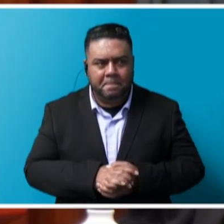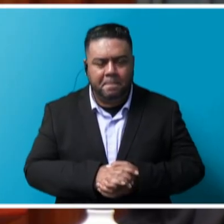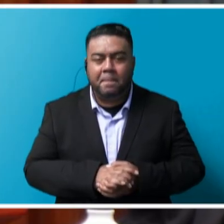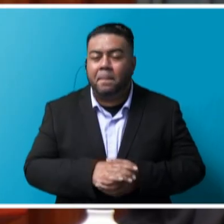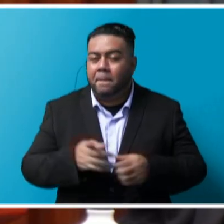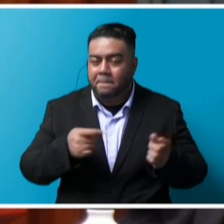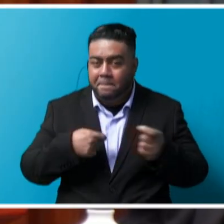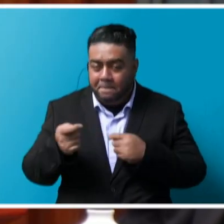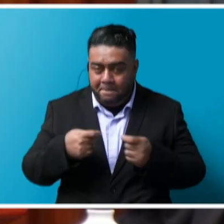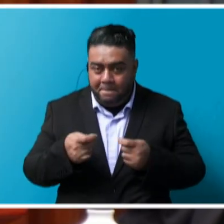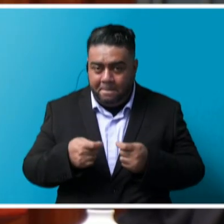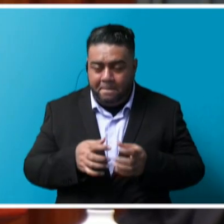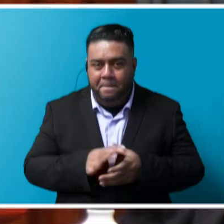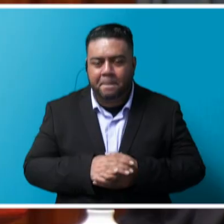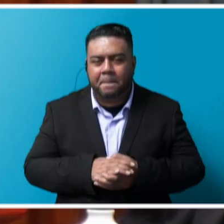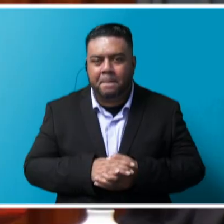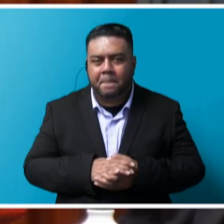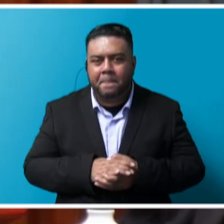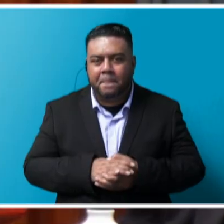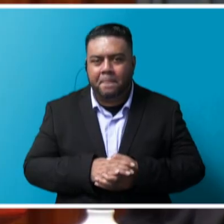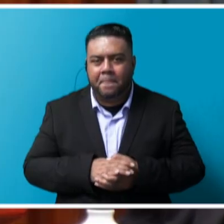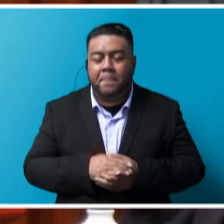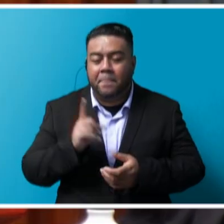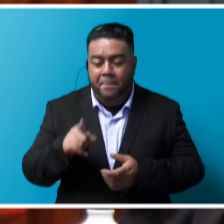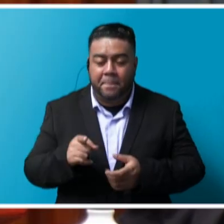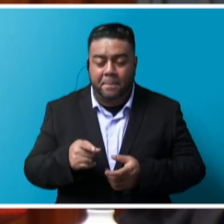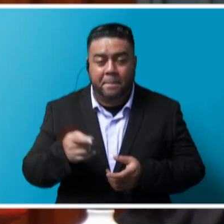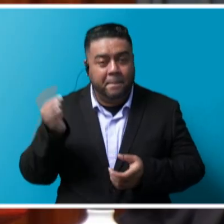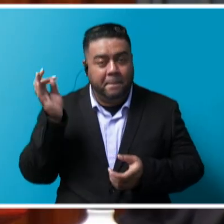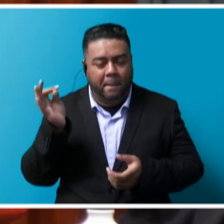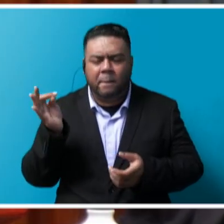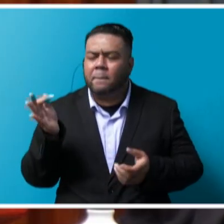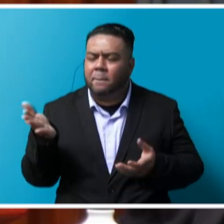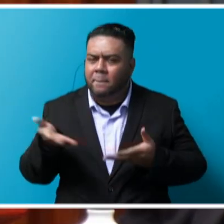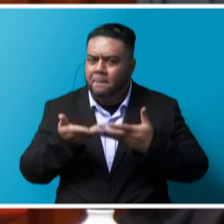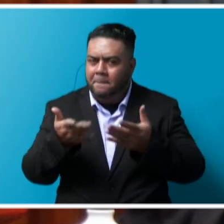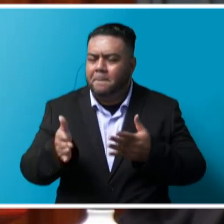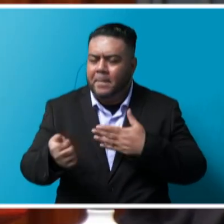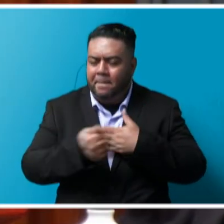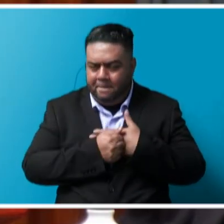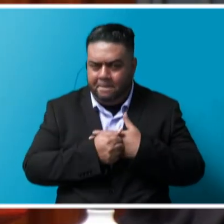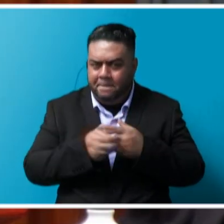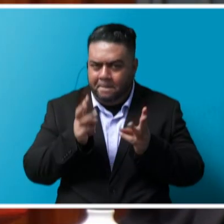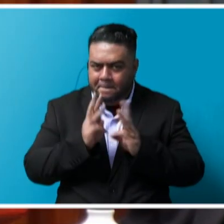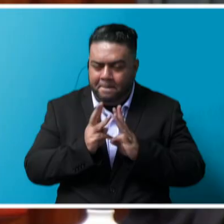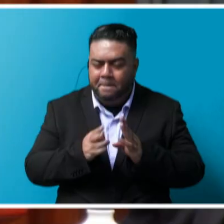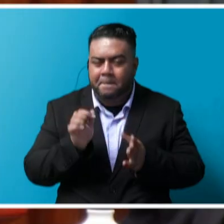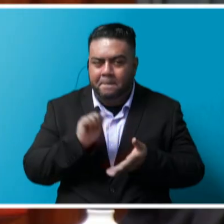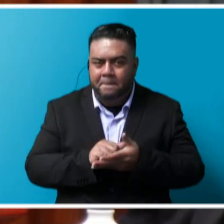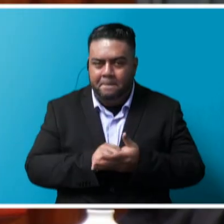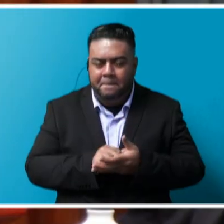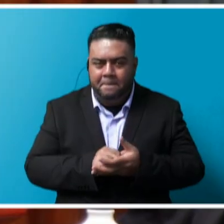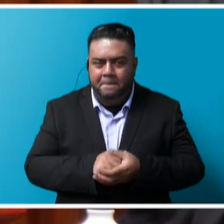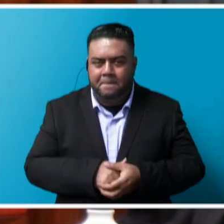vendors and commuters traveling through the district. This facility gives travelers and locals a safe, weatherproof, hygienic space to buy and